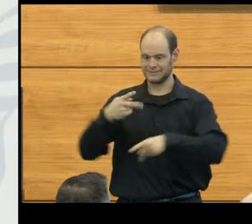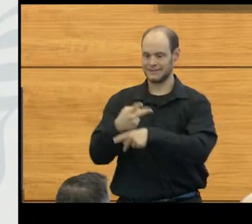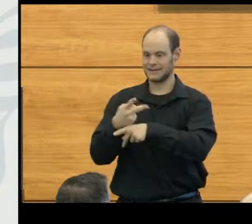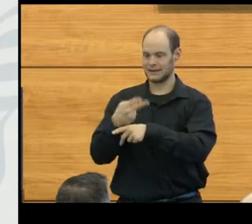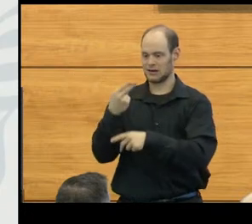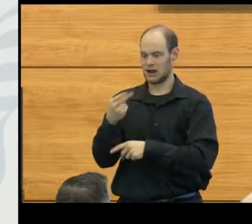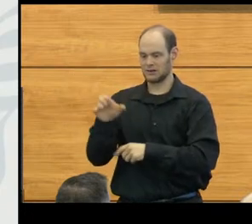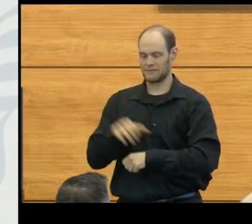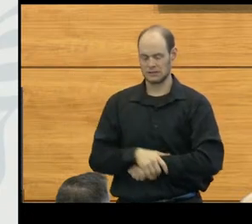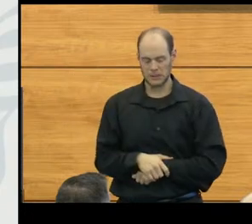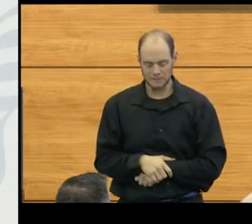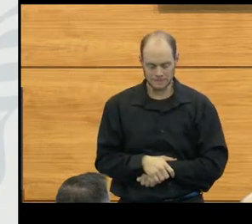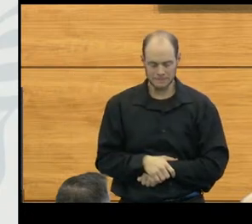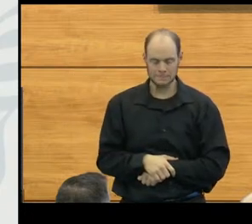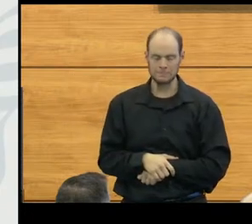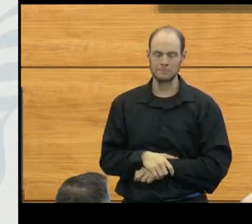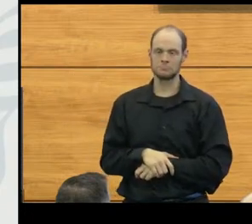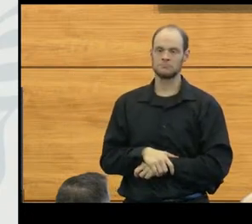of hydrocephalus.